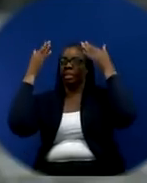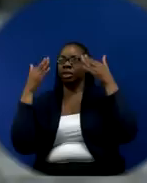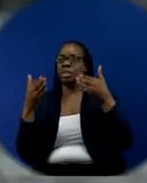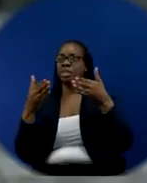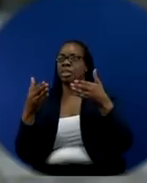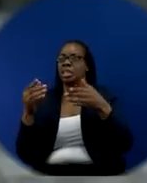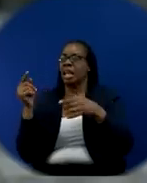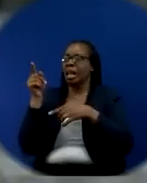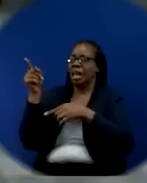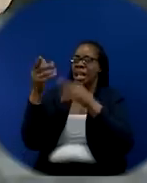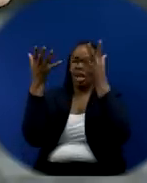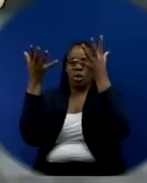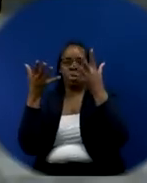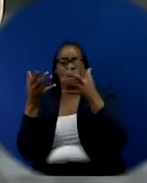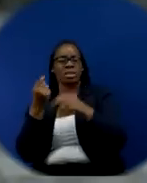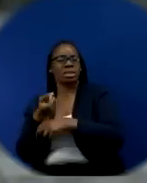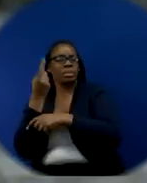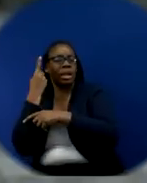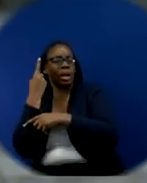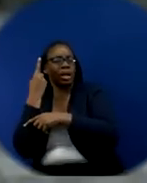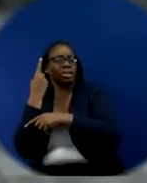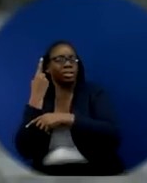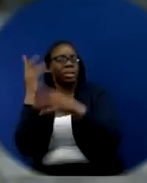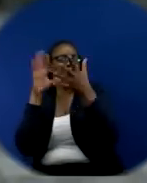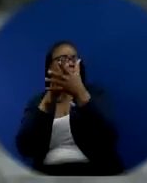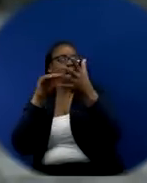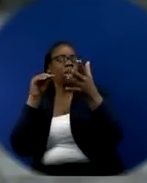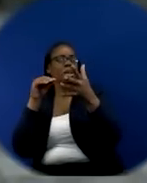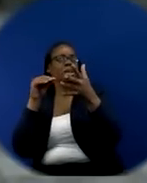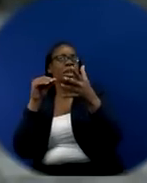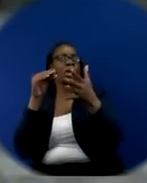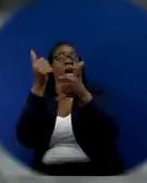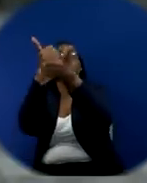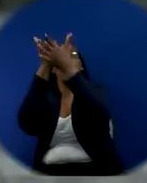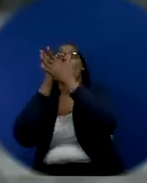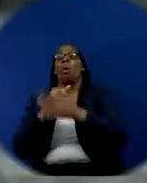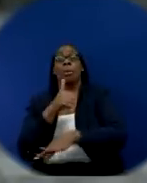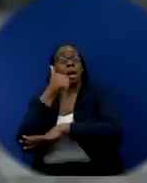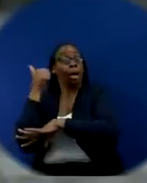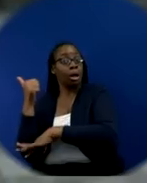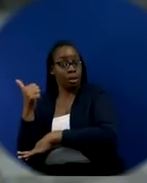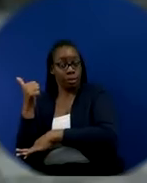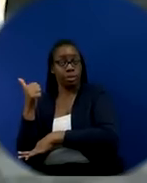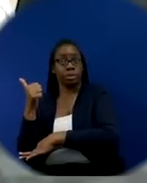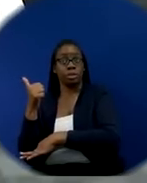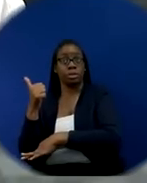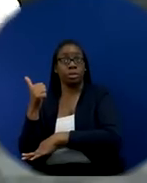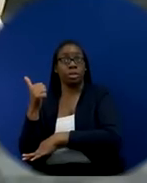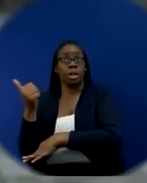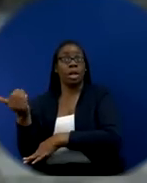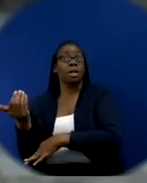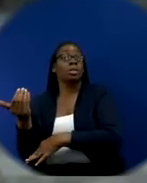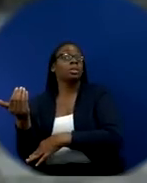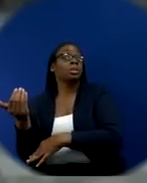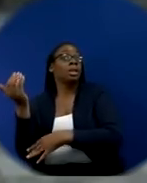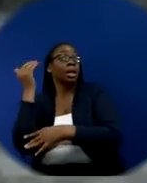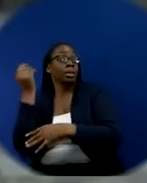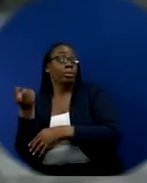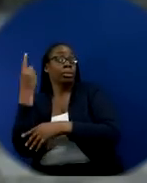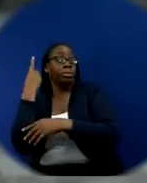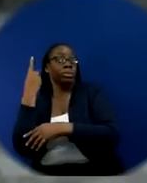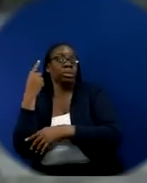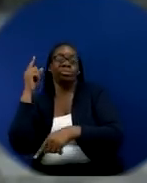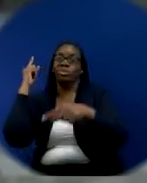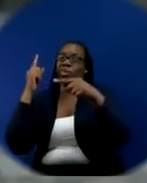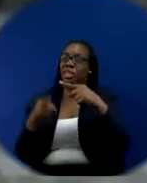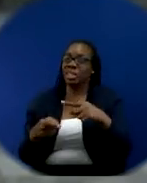wants them to understand the lesson of helping others. He wants them to know that you can't just be